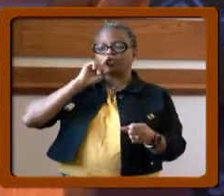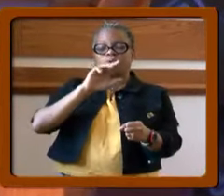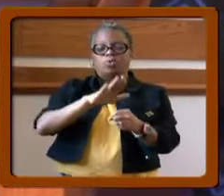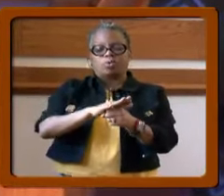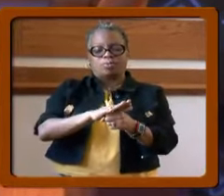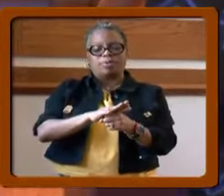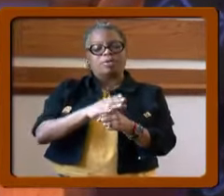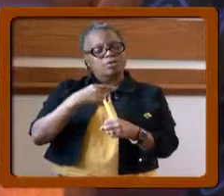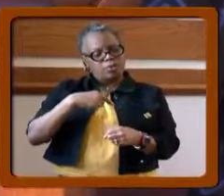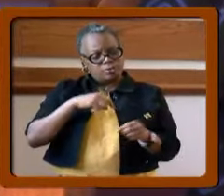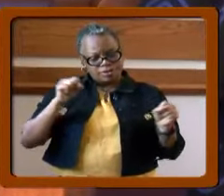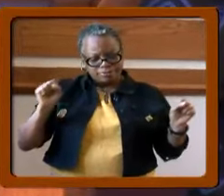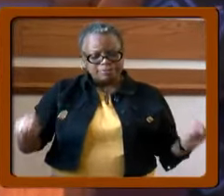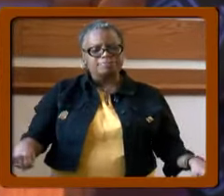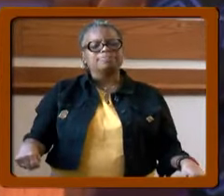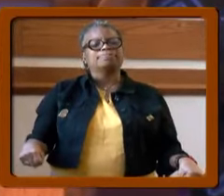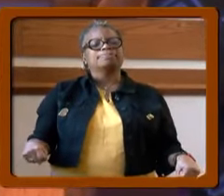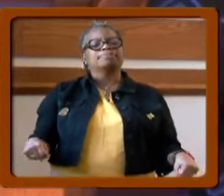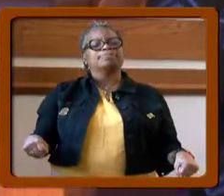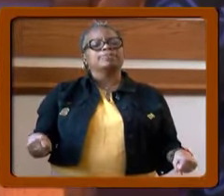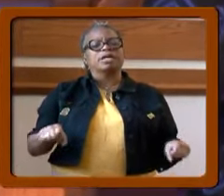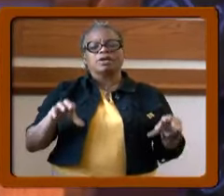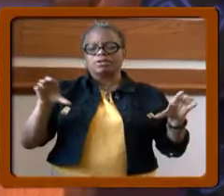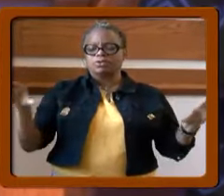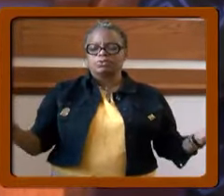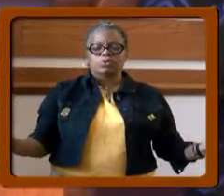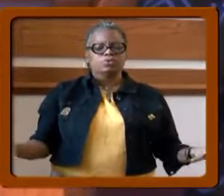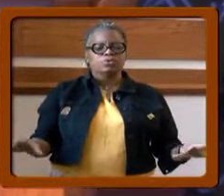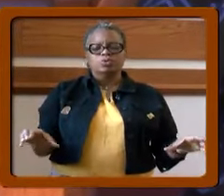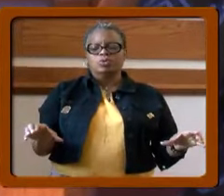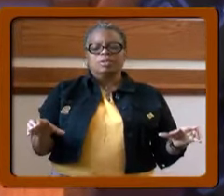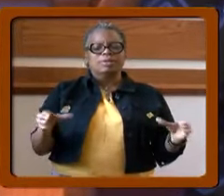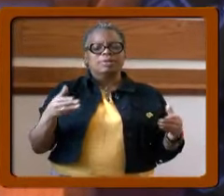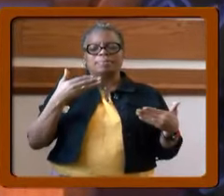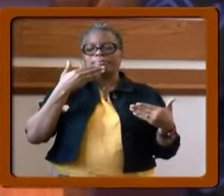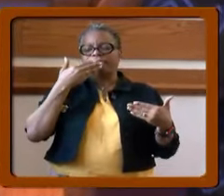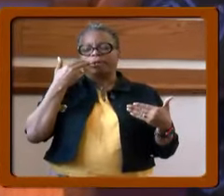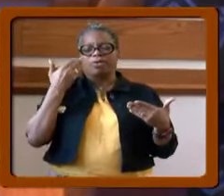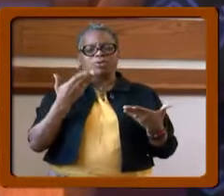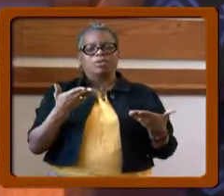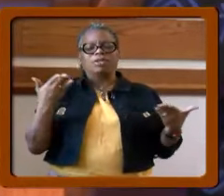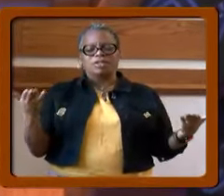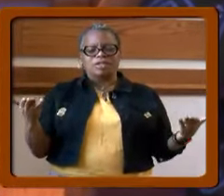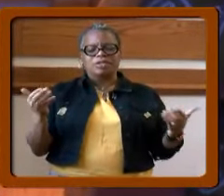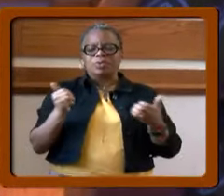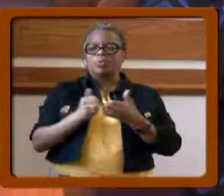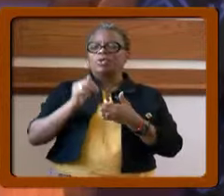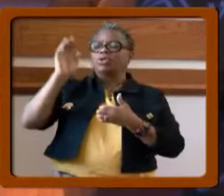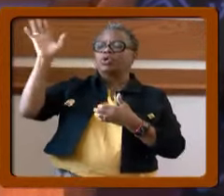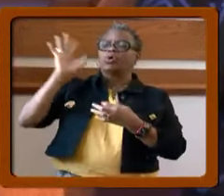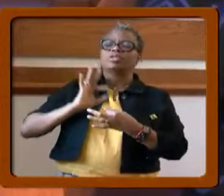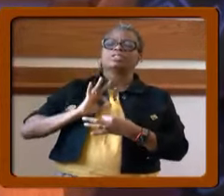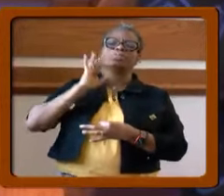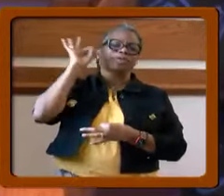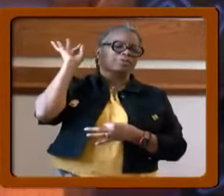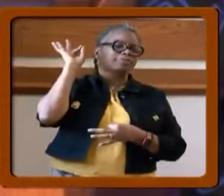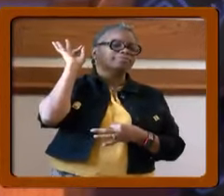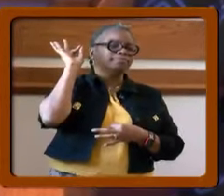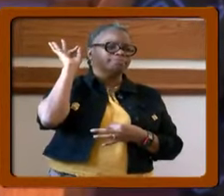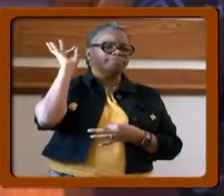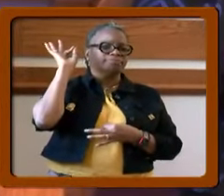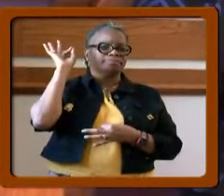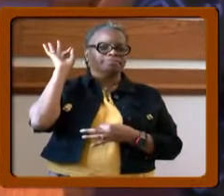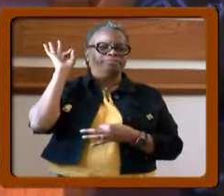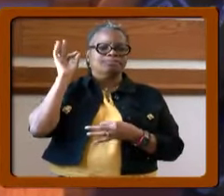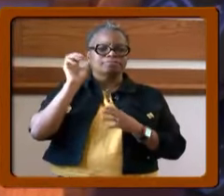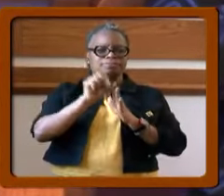are indeed capable of doing even greater things empowered by your spirit. In